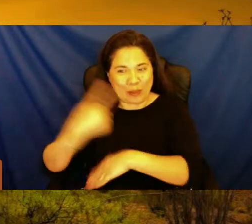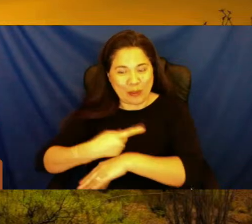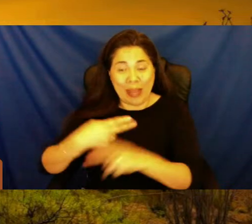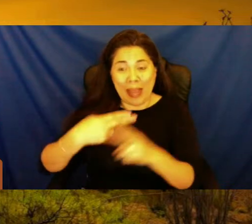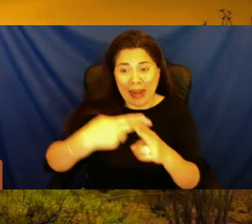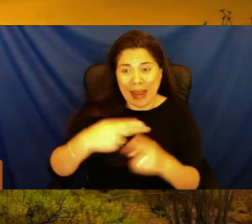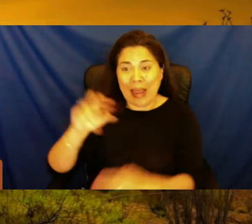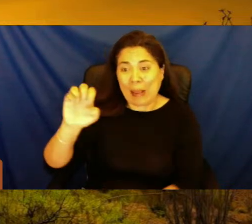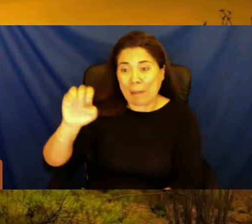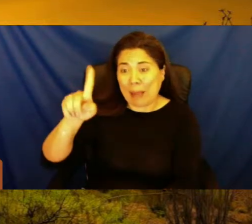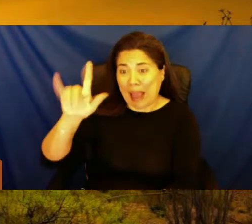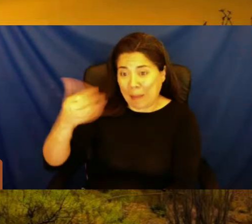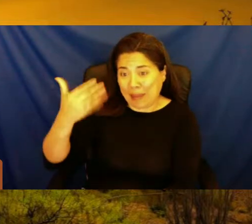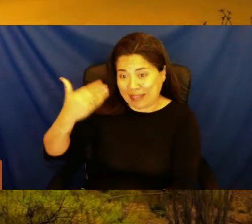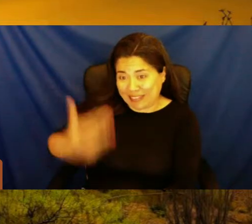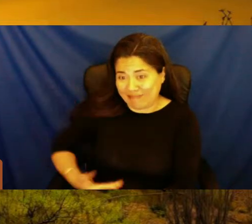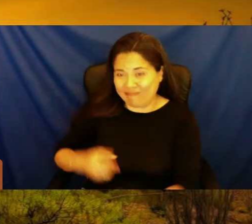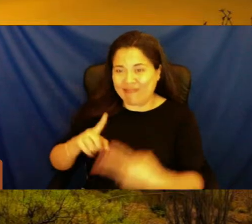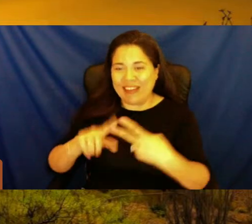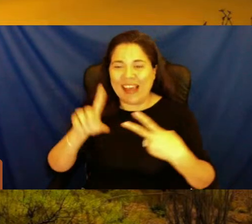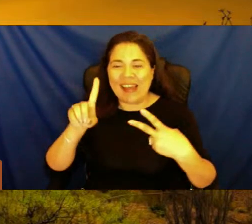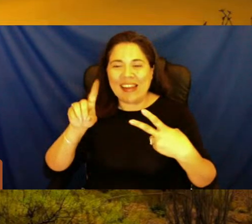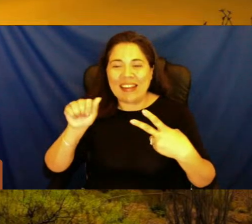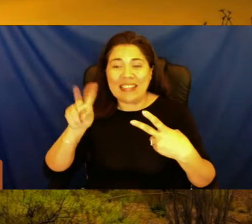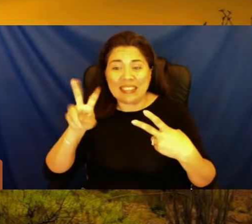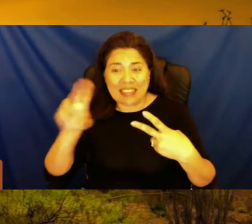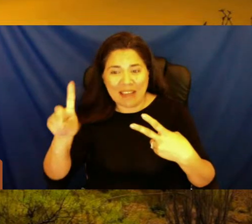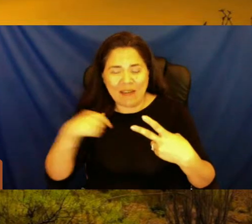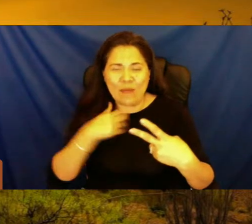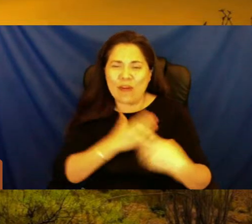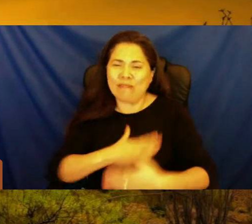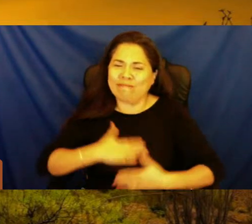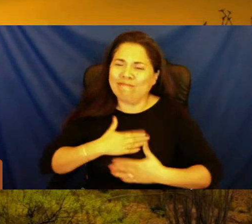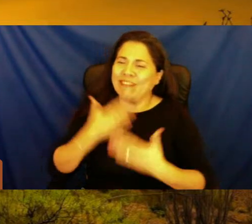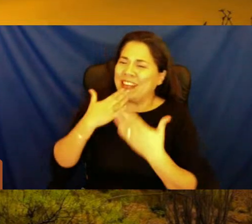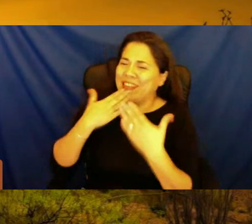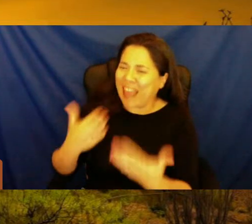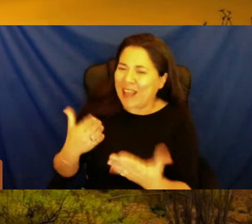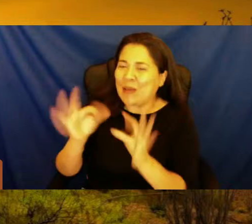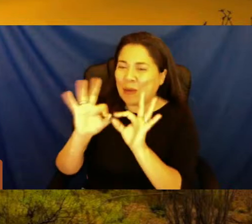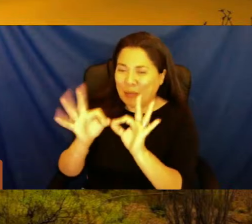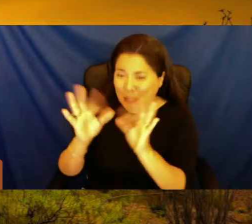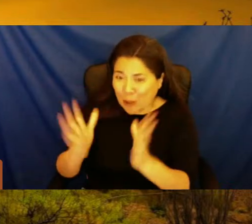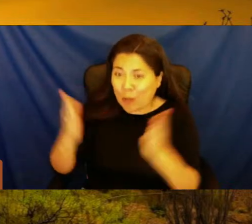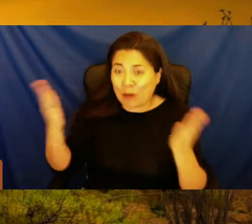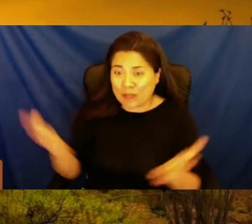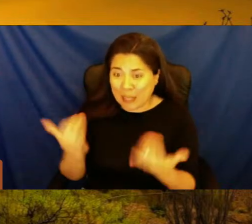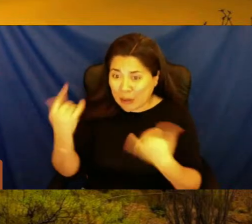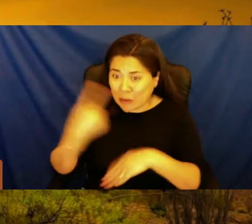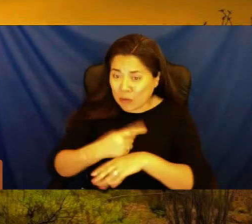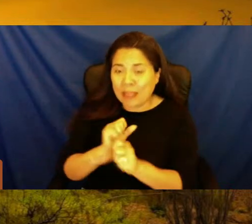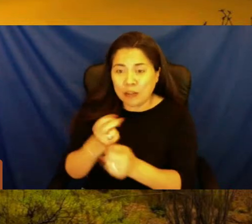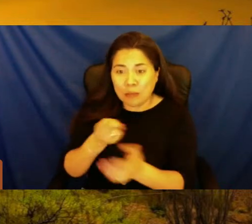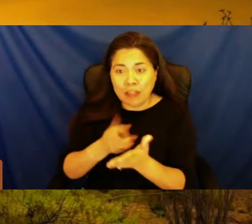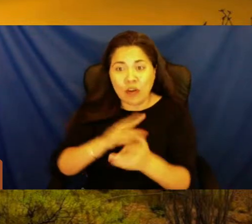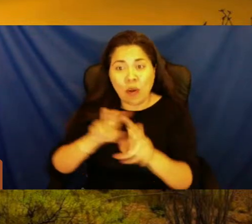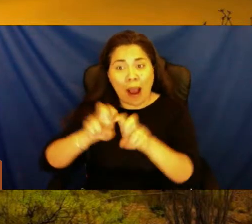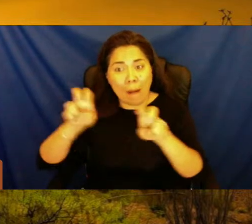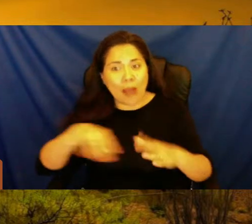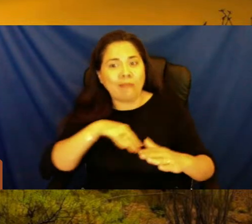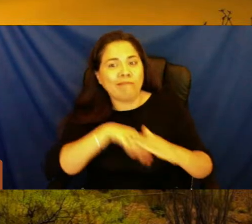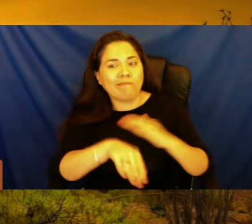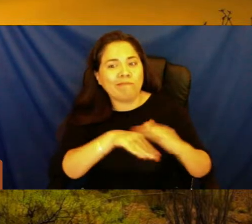and David, and we're so gracious and thankful that they're here to make sure that this panel is